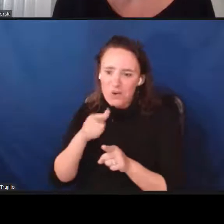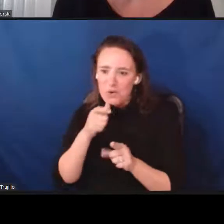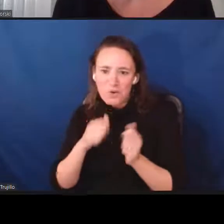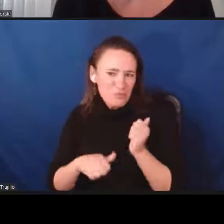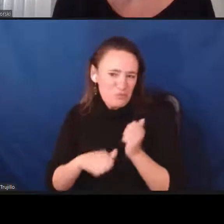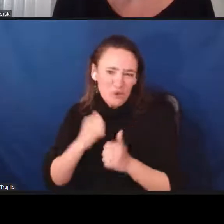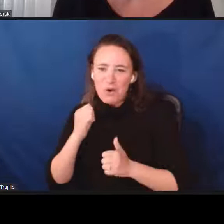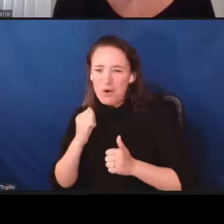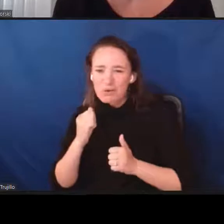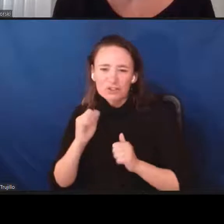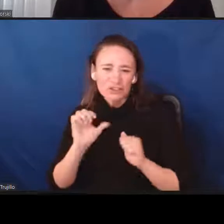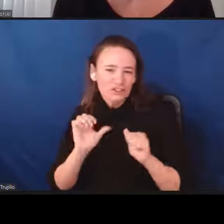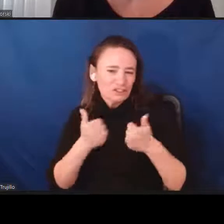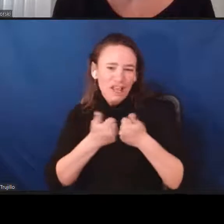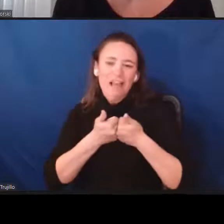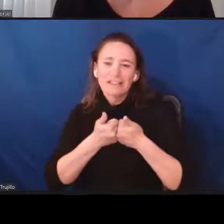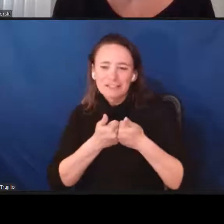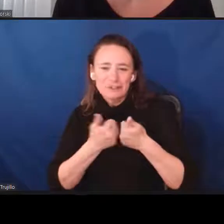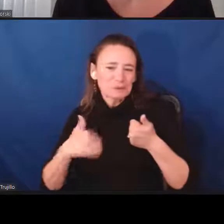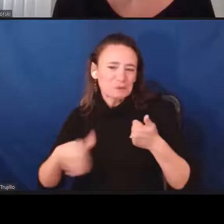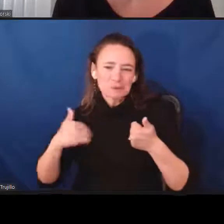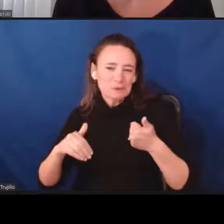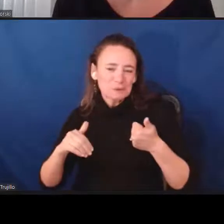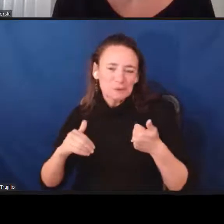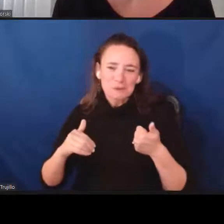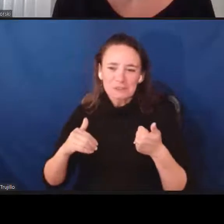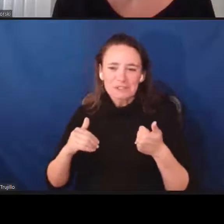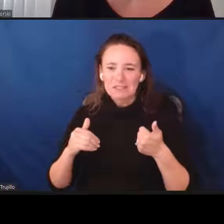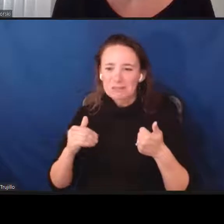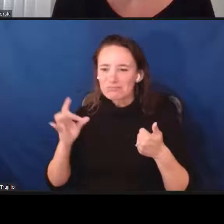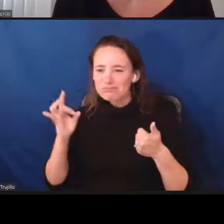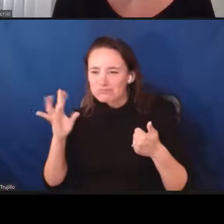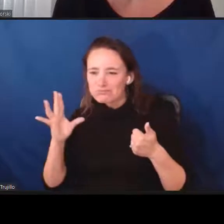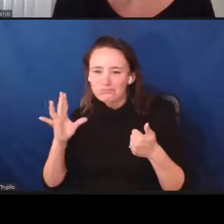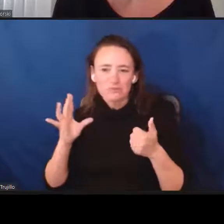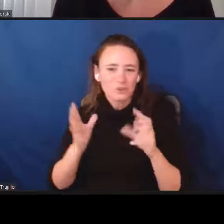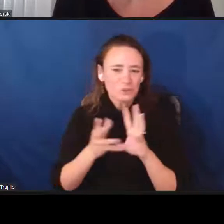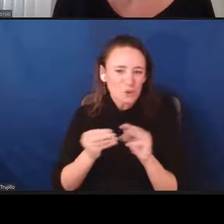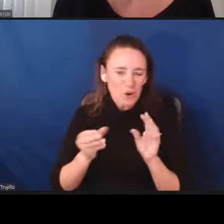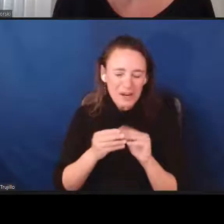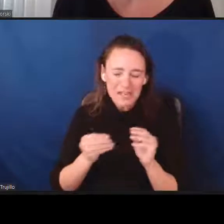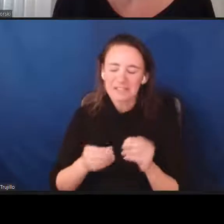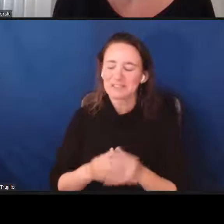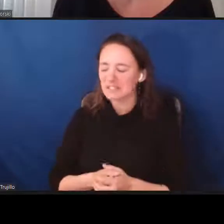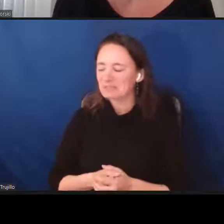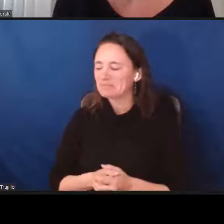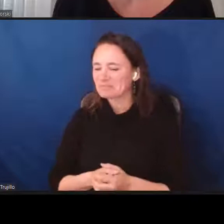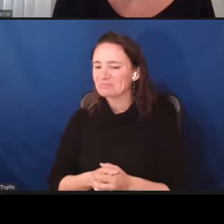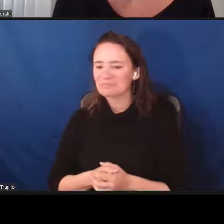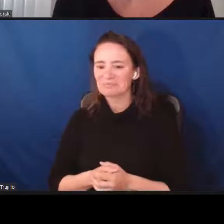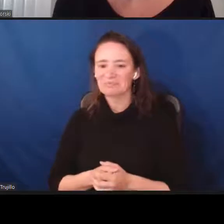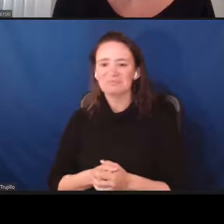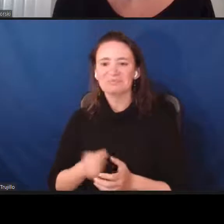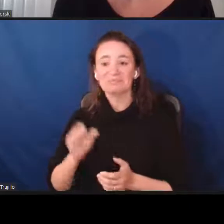challenging story in terms of what they've experienced. But yeah,